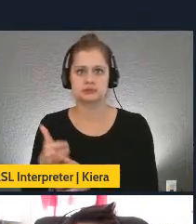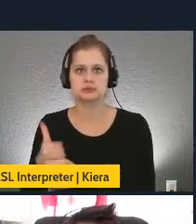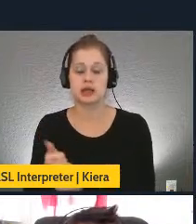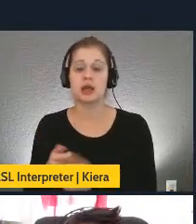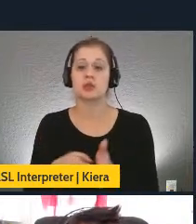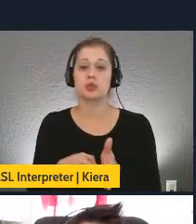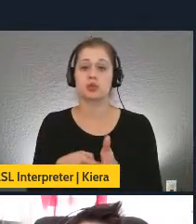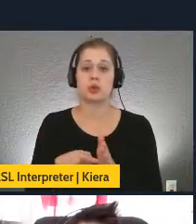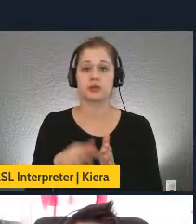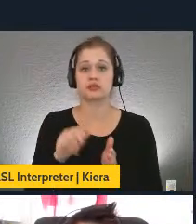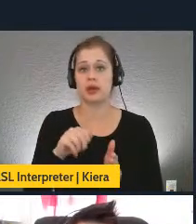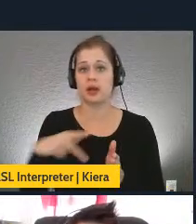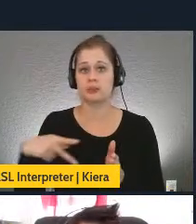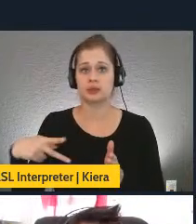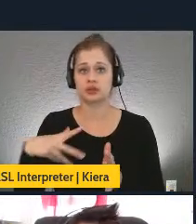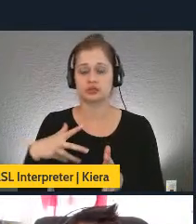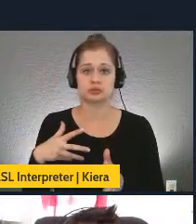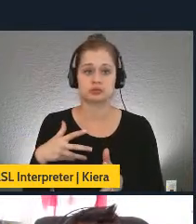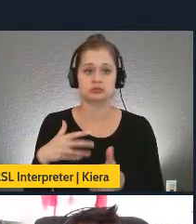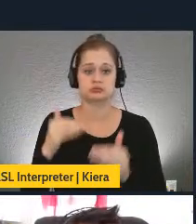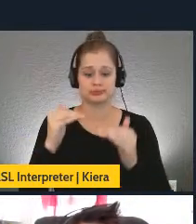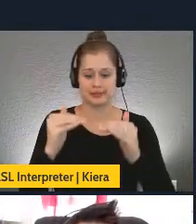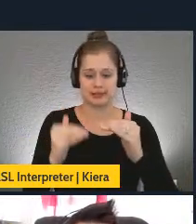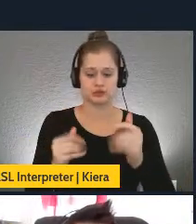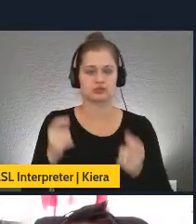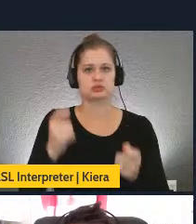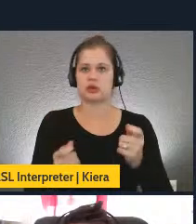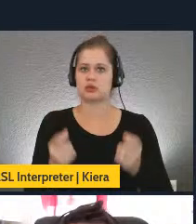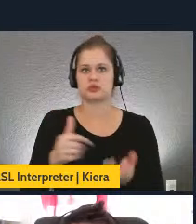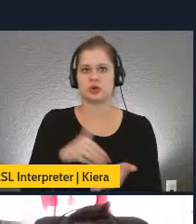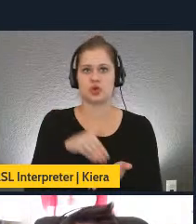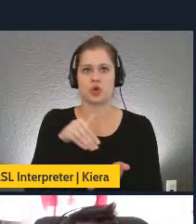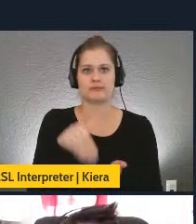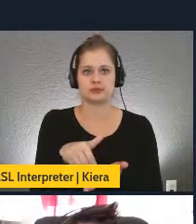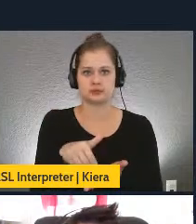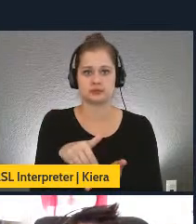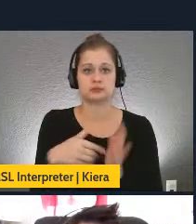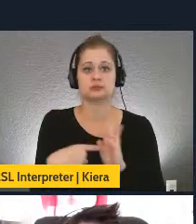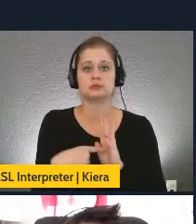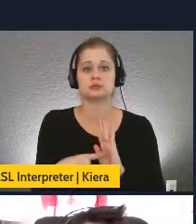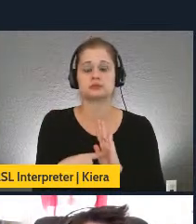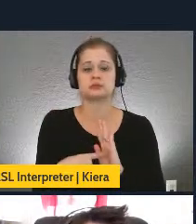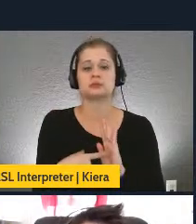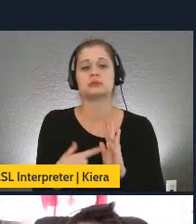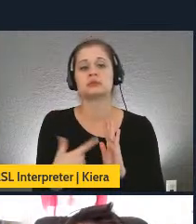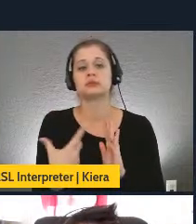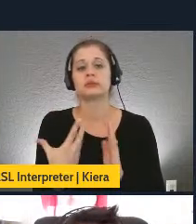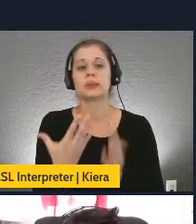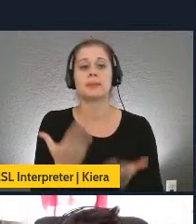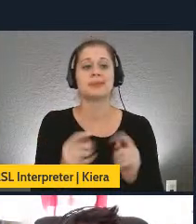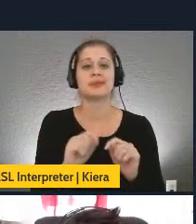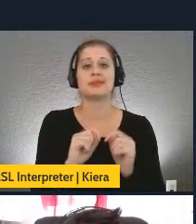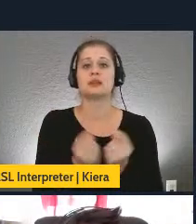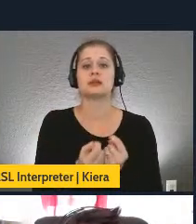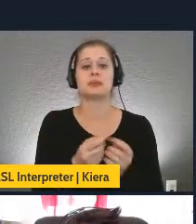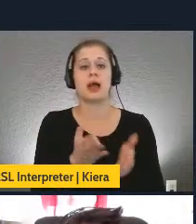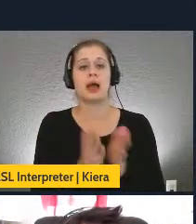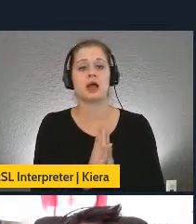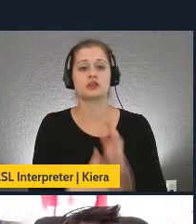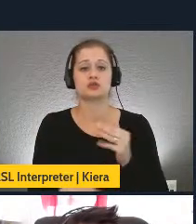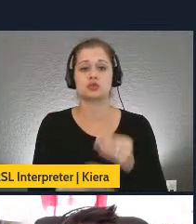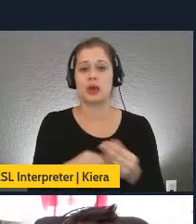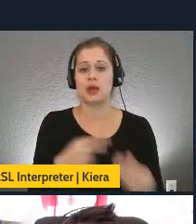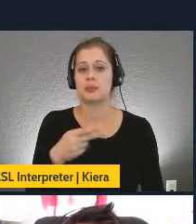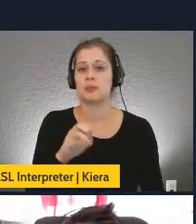an application at TrueLayer change very often. For example, the platform team might ask you to add pod destruction